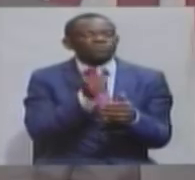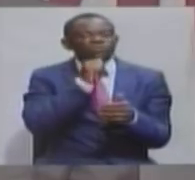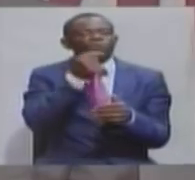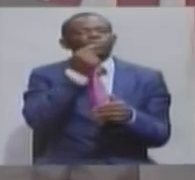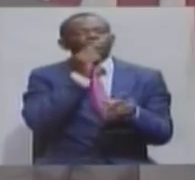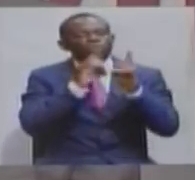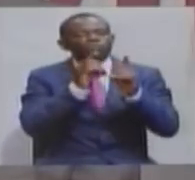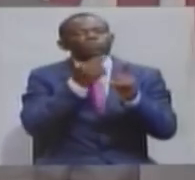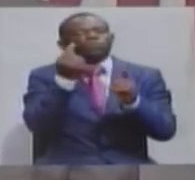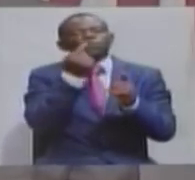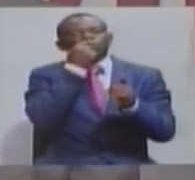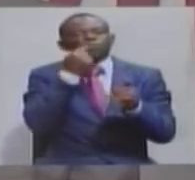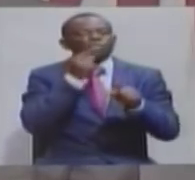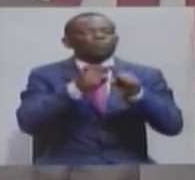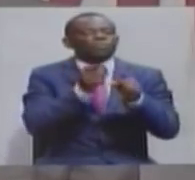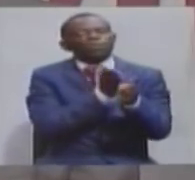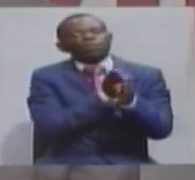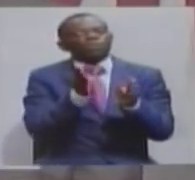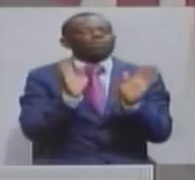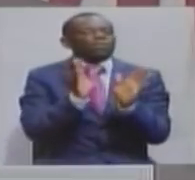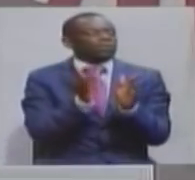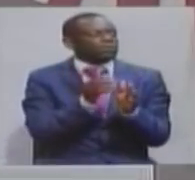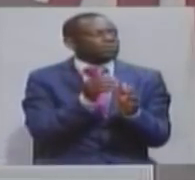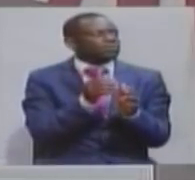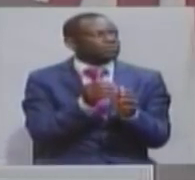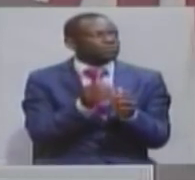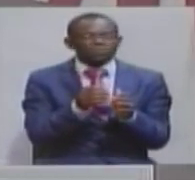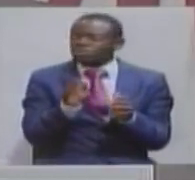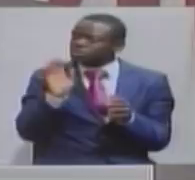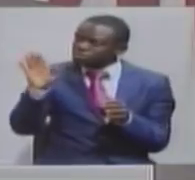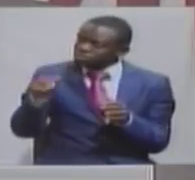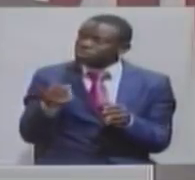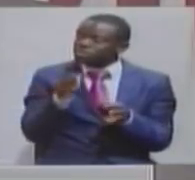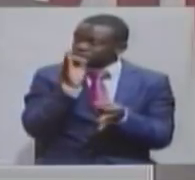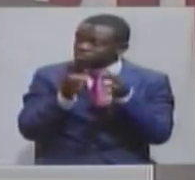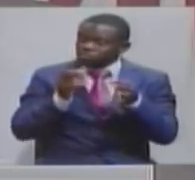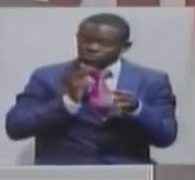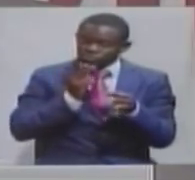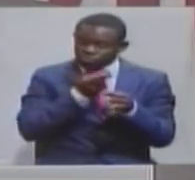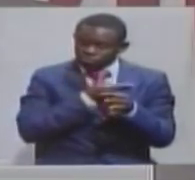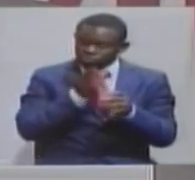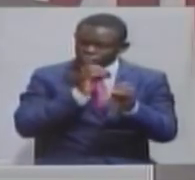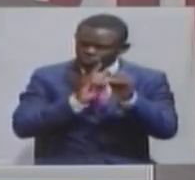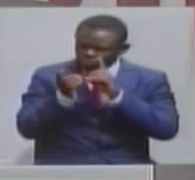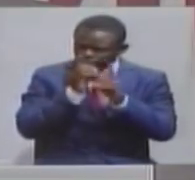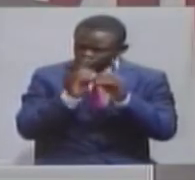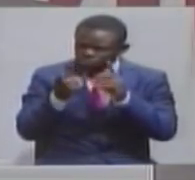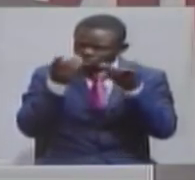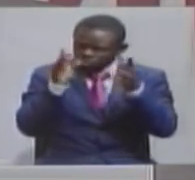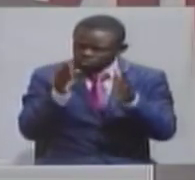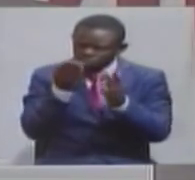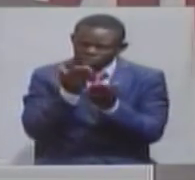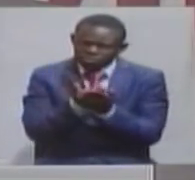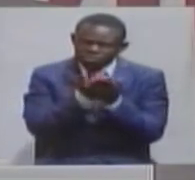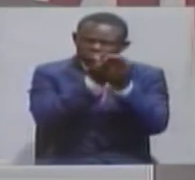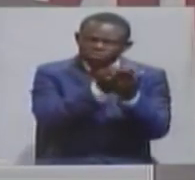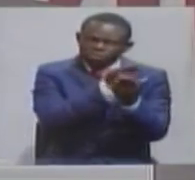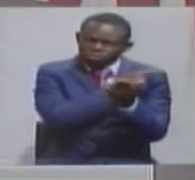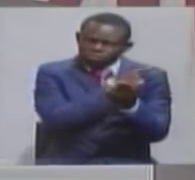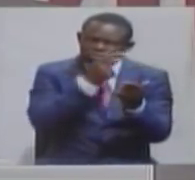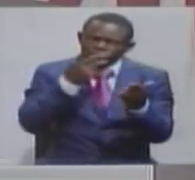of agreeing on the constitution and it goes to parliament and is enacted, Are we then not bound by that